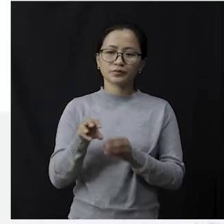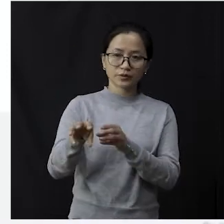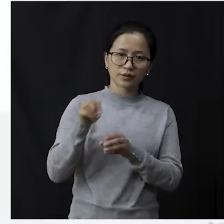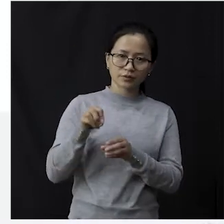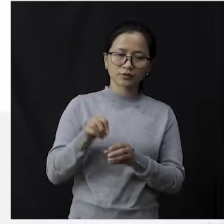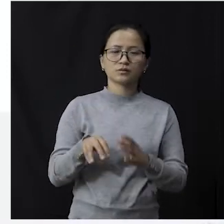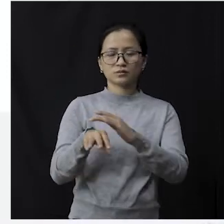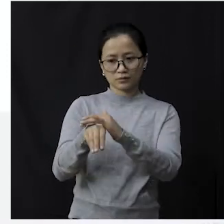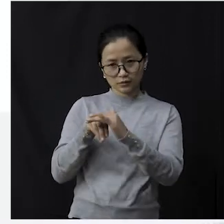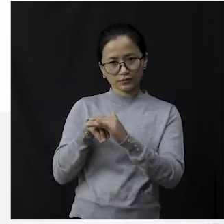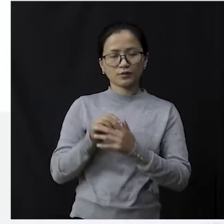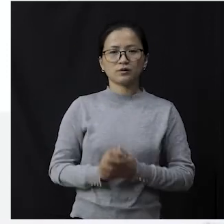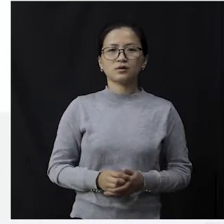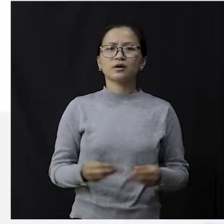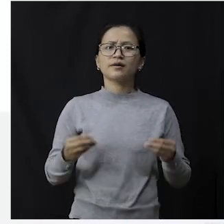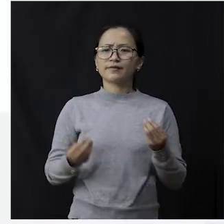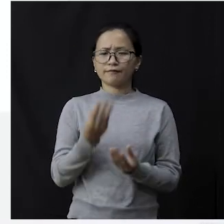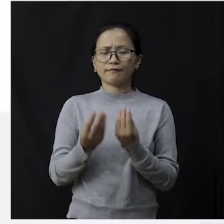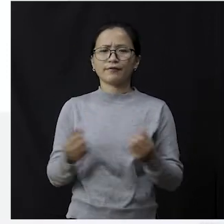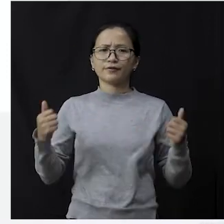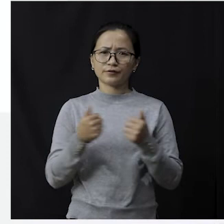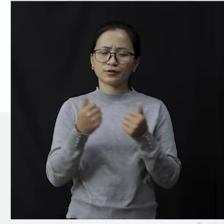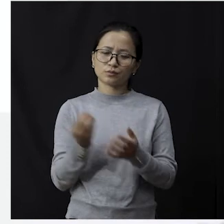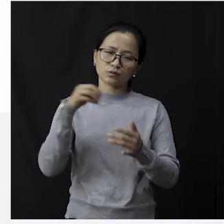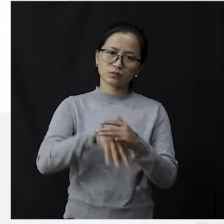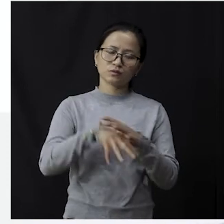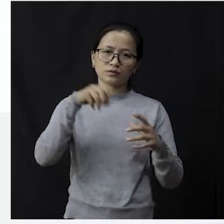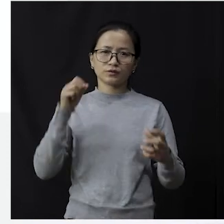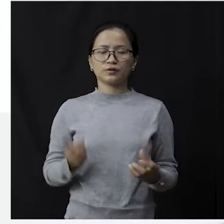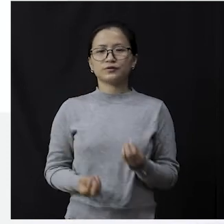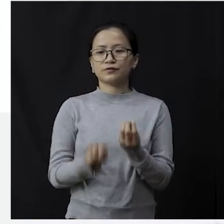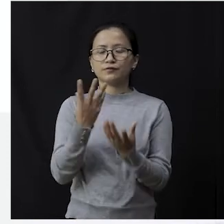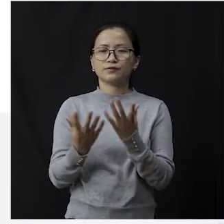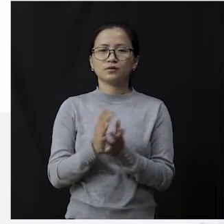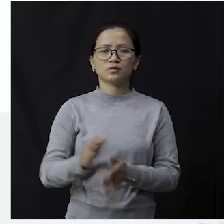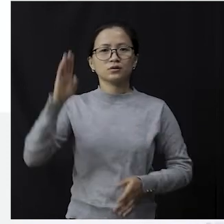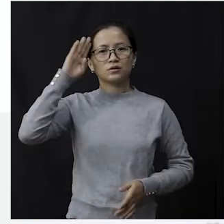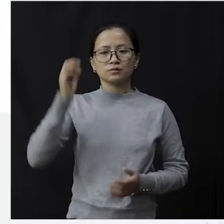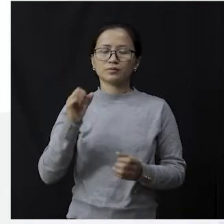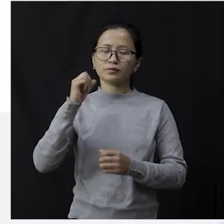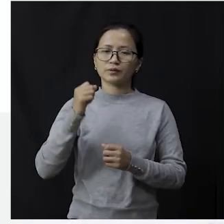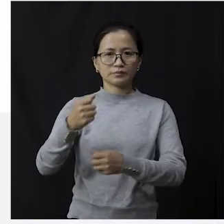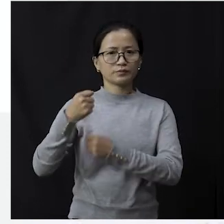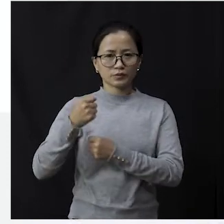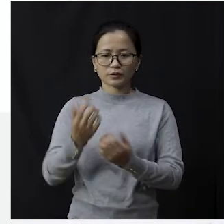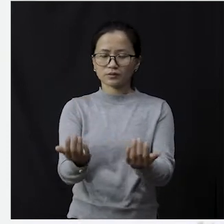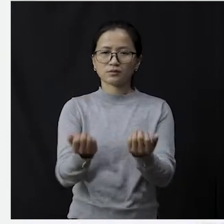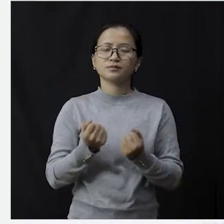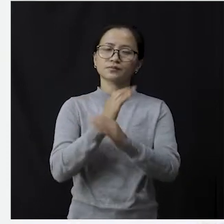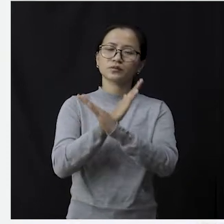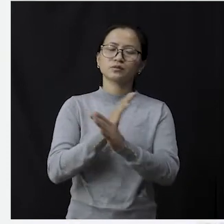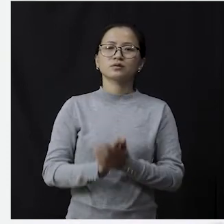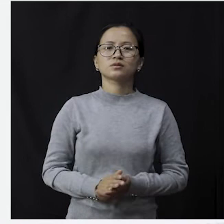the thieves, and a firefighter puts out the fire, and a soldier protects our country. A teacher teaches